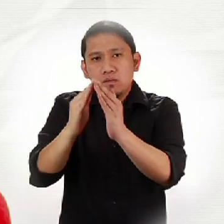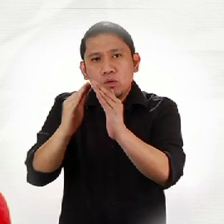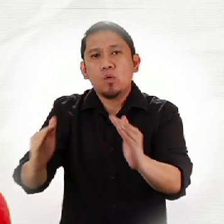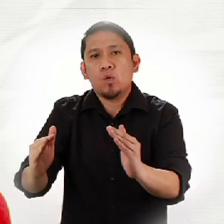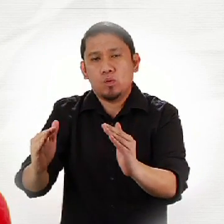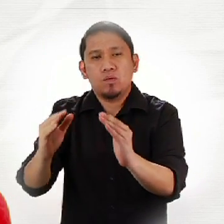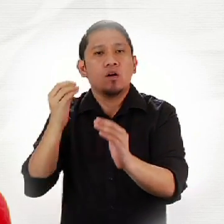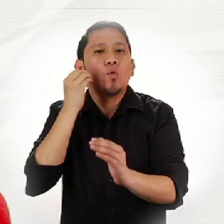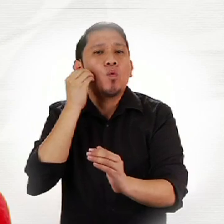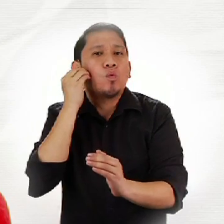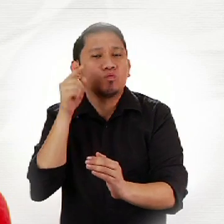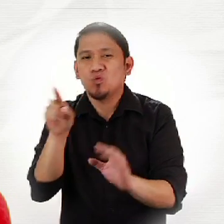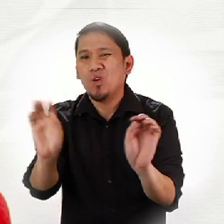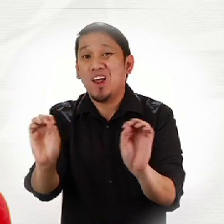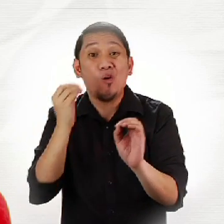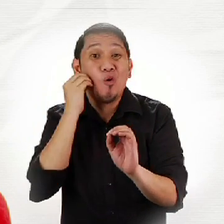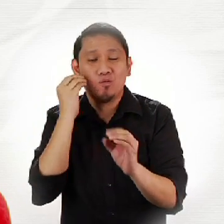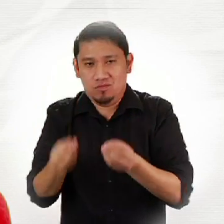the homeless,